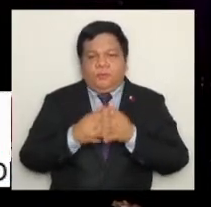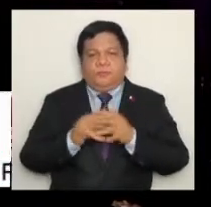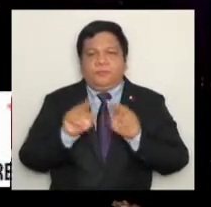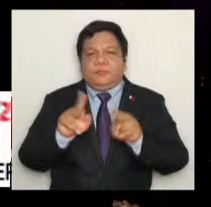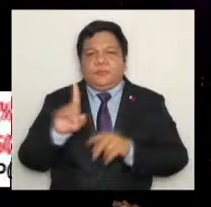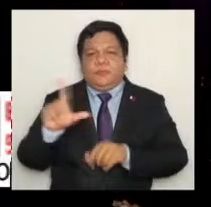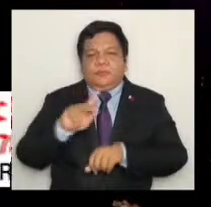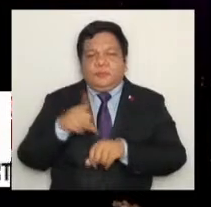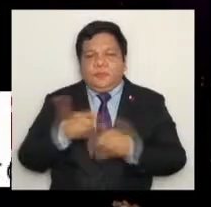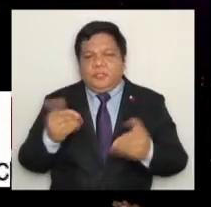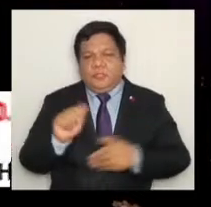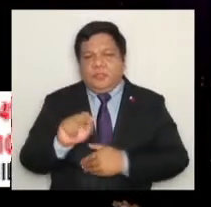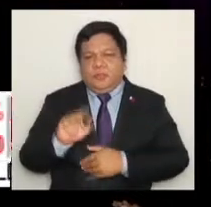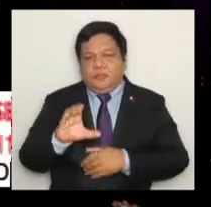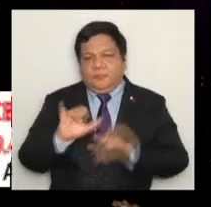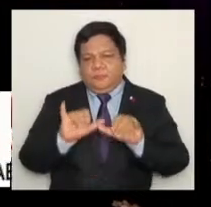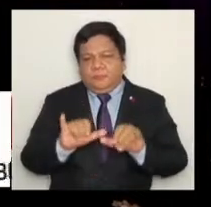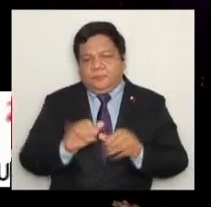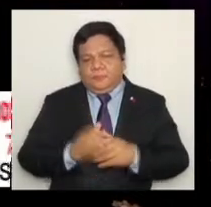here on ANC. Stay with us.